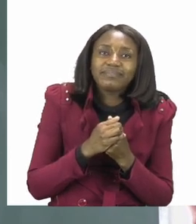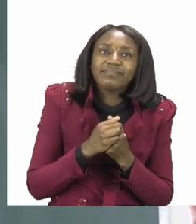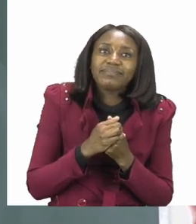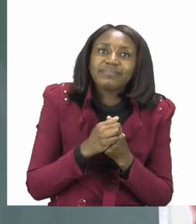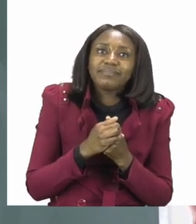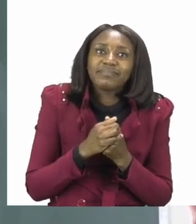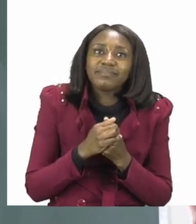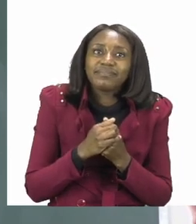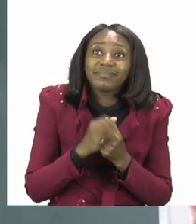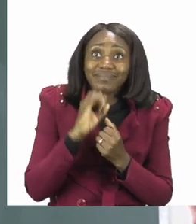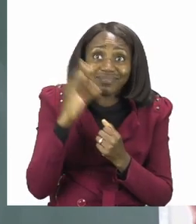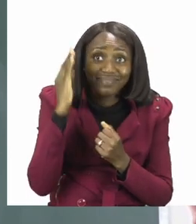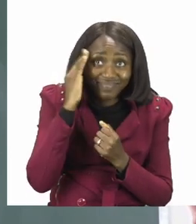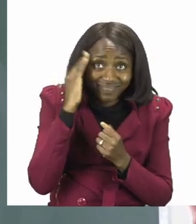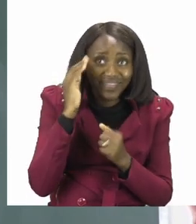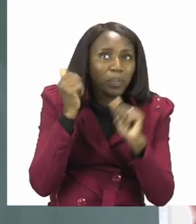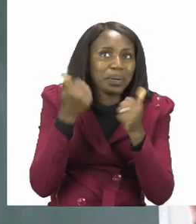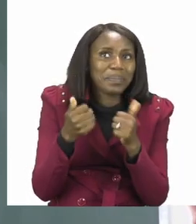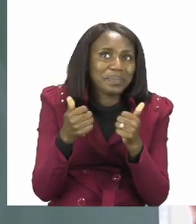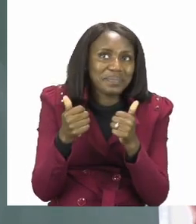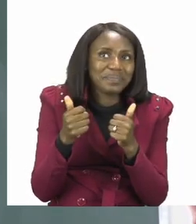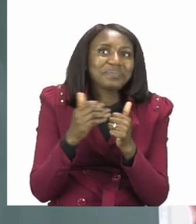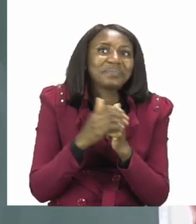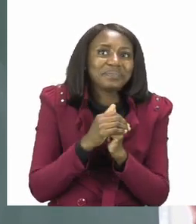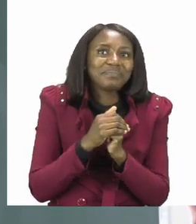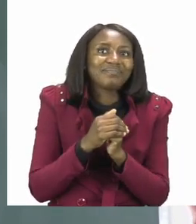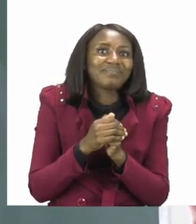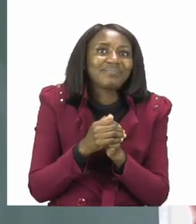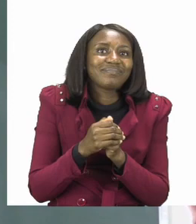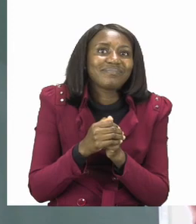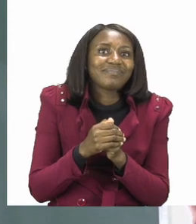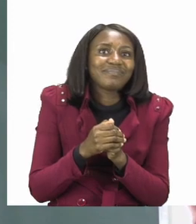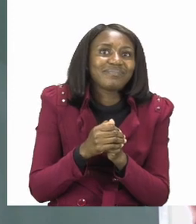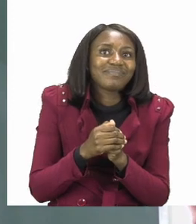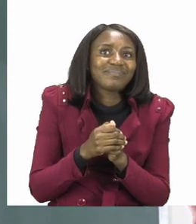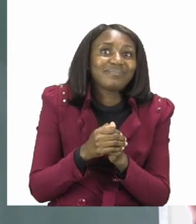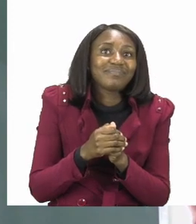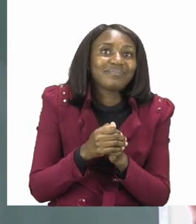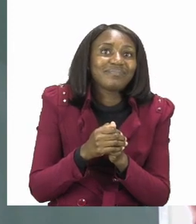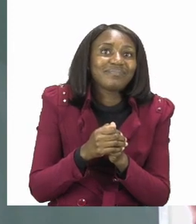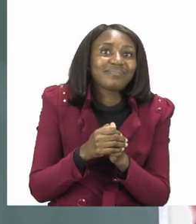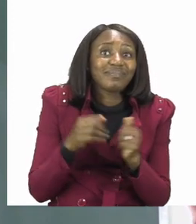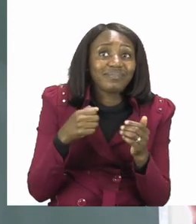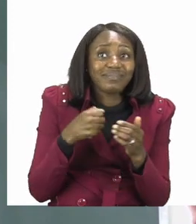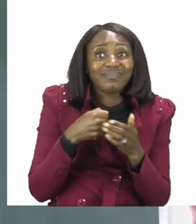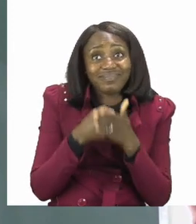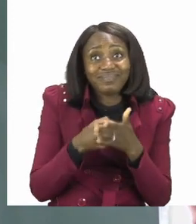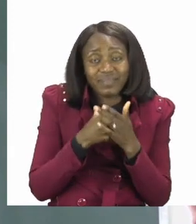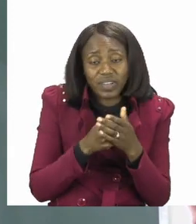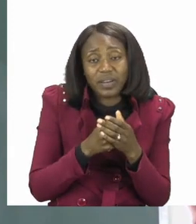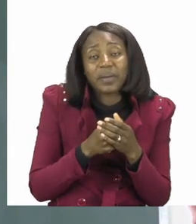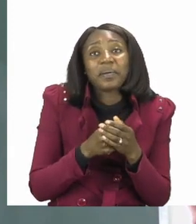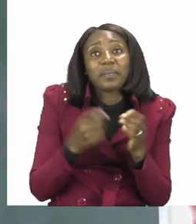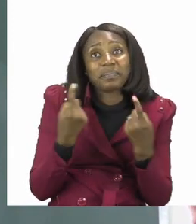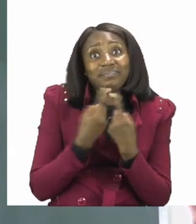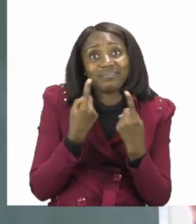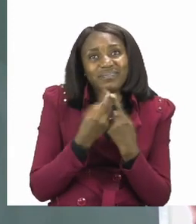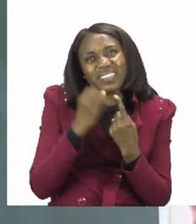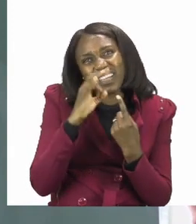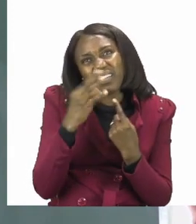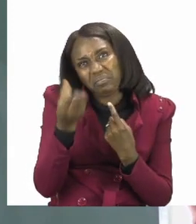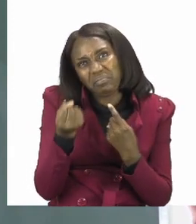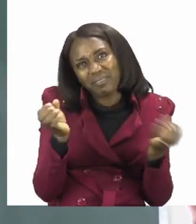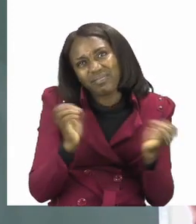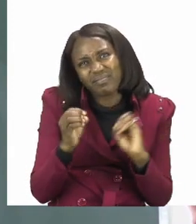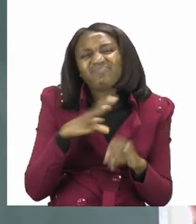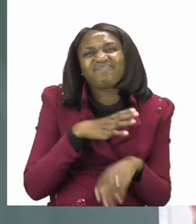And if you know it, well done. I want you to try, if you have it at home, to play with it. If you don't, that's okay.